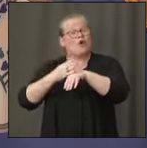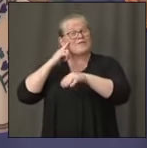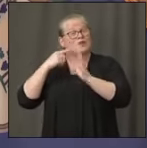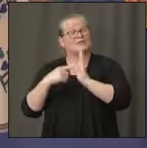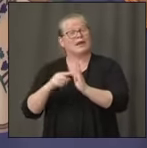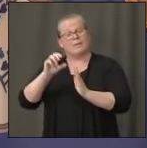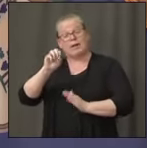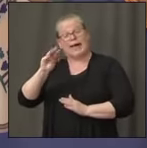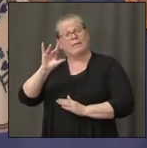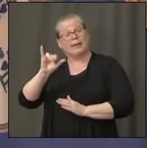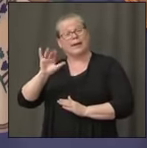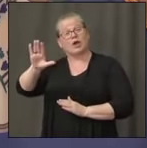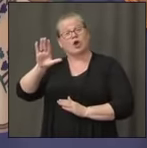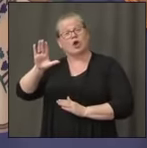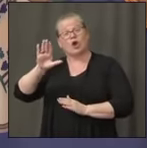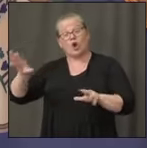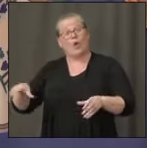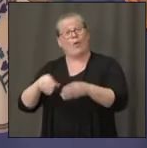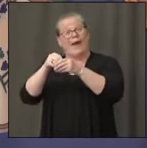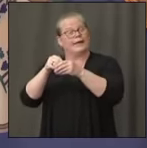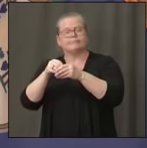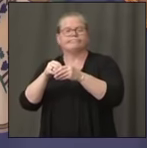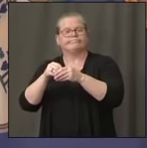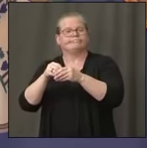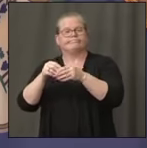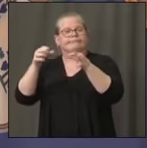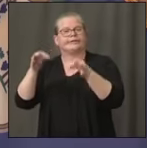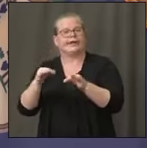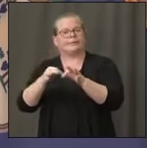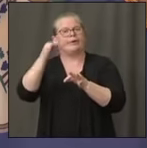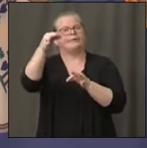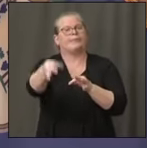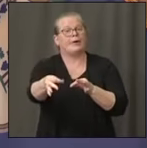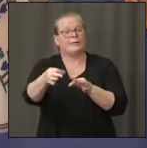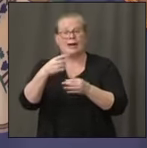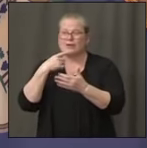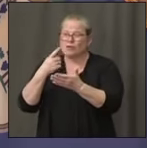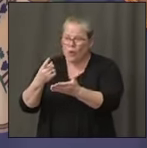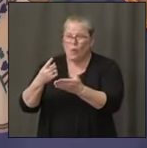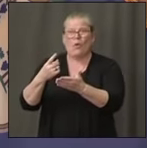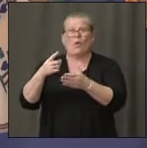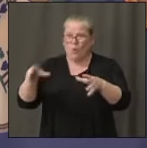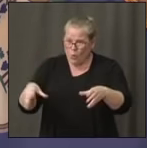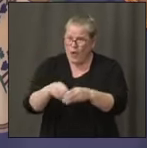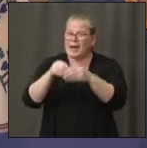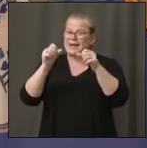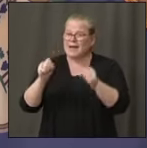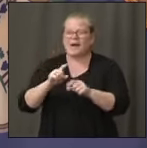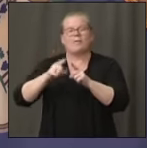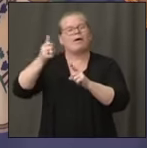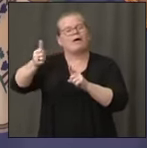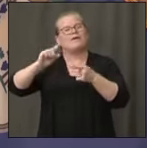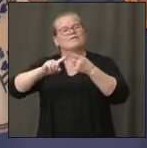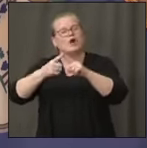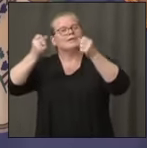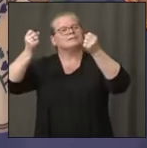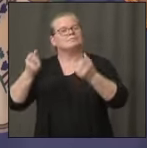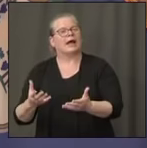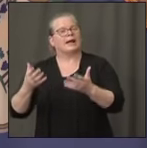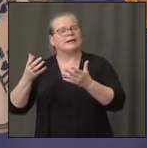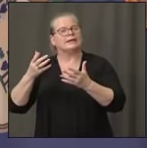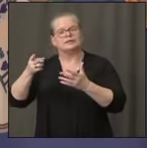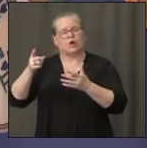she had too many friends that said, look, there's a good chance you're going to have this wedding. And I'm really positive about what's going on in places like Connecticut. But